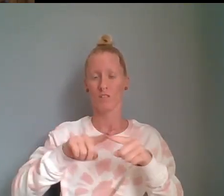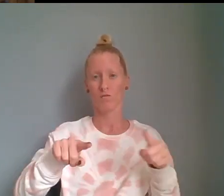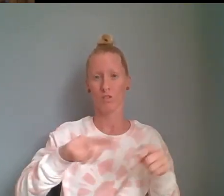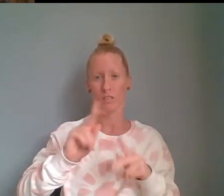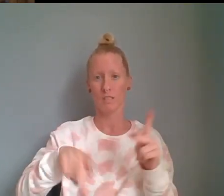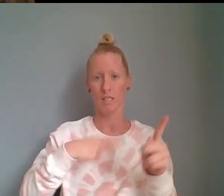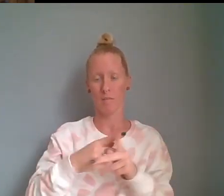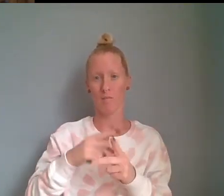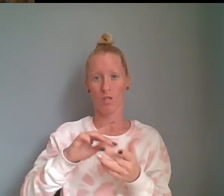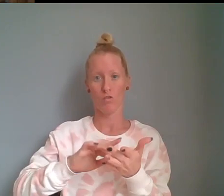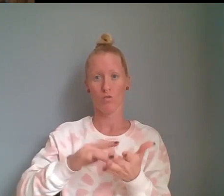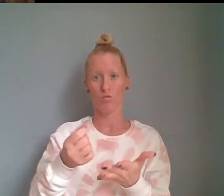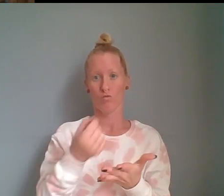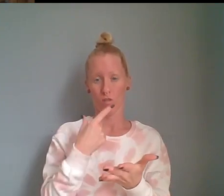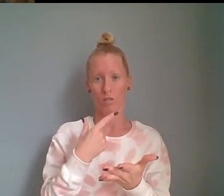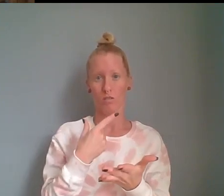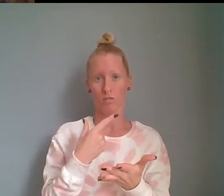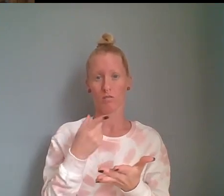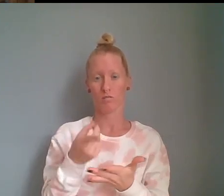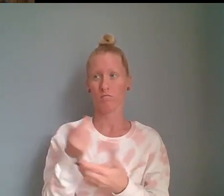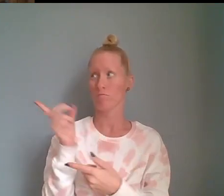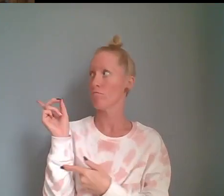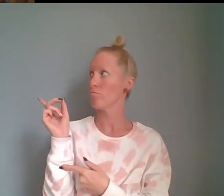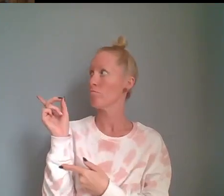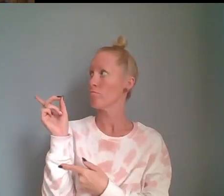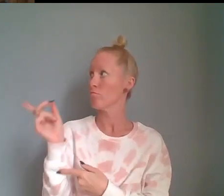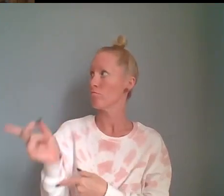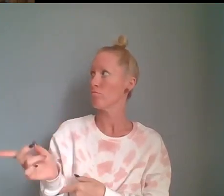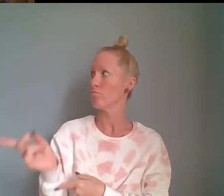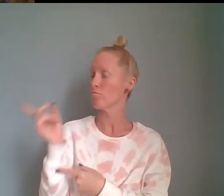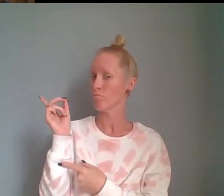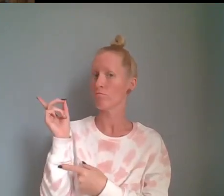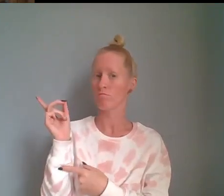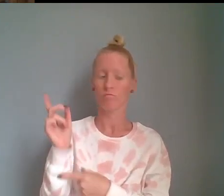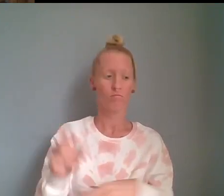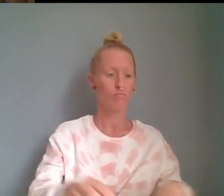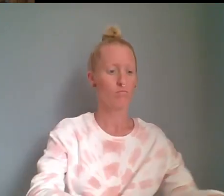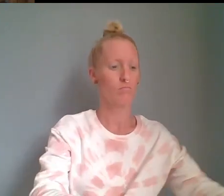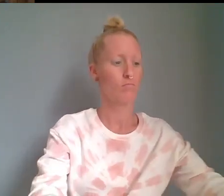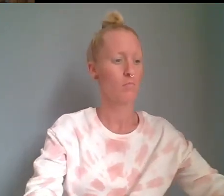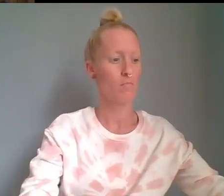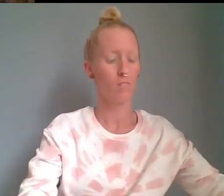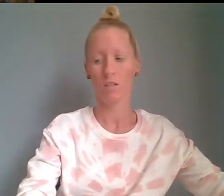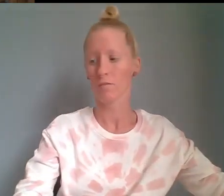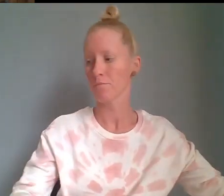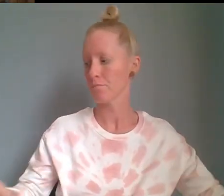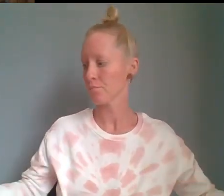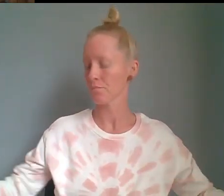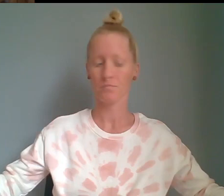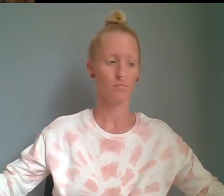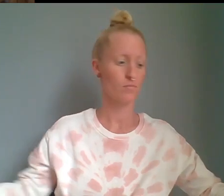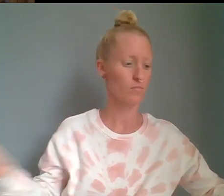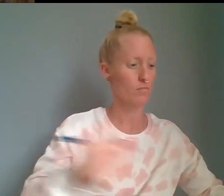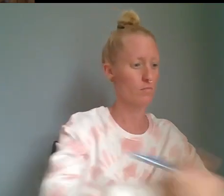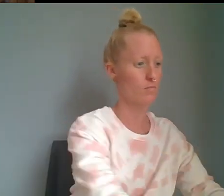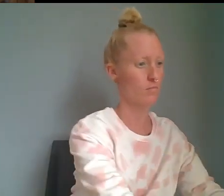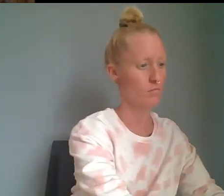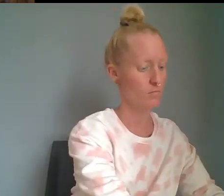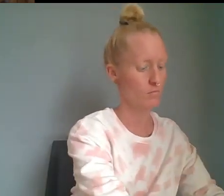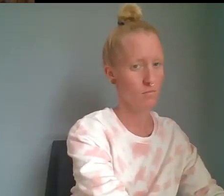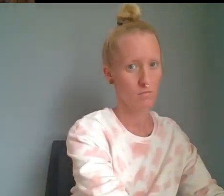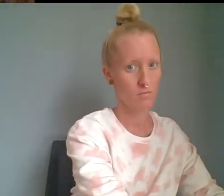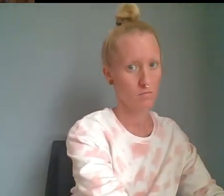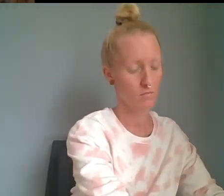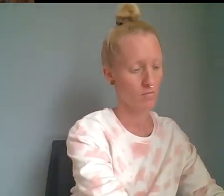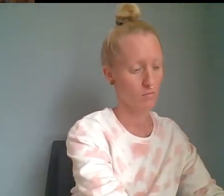called the monoamine oxidase inhibitors and the tricyclic antidepressants. The tricyclics are still used these days to some extent.